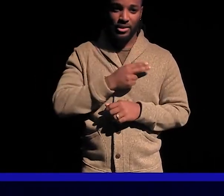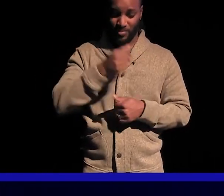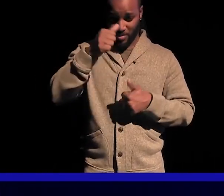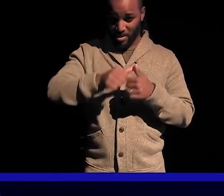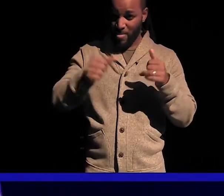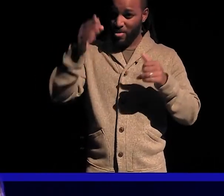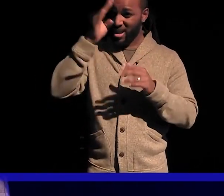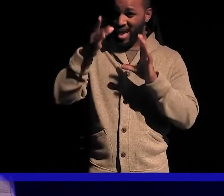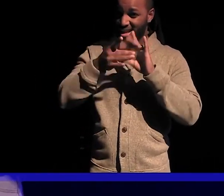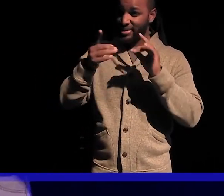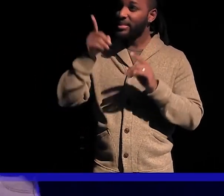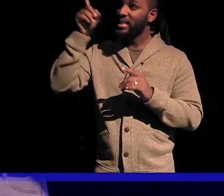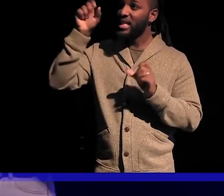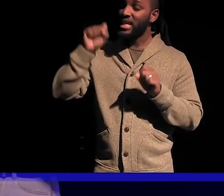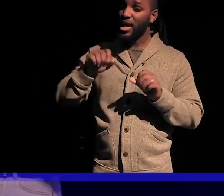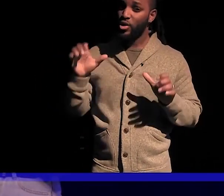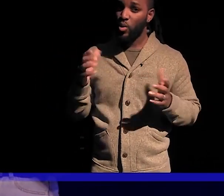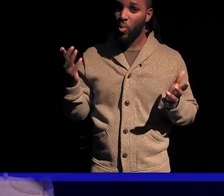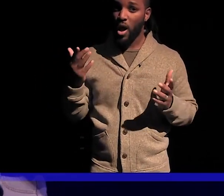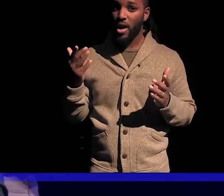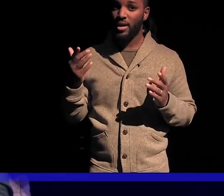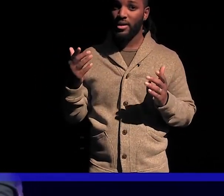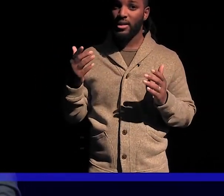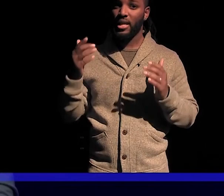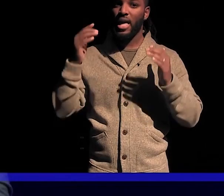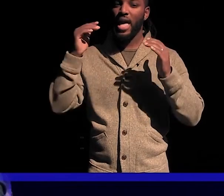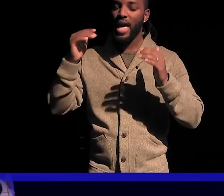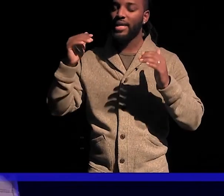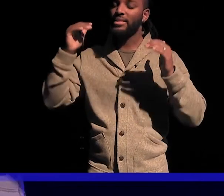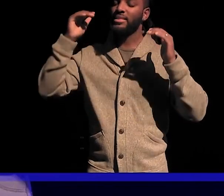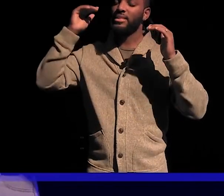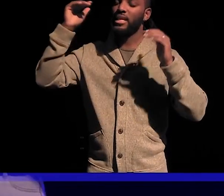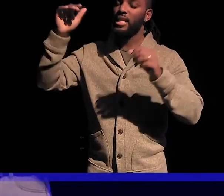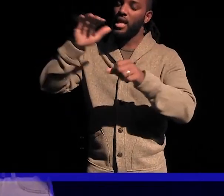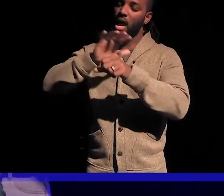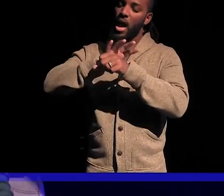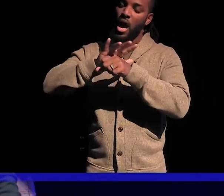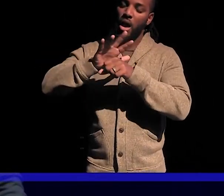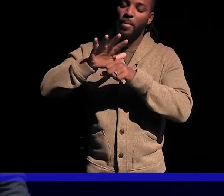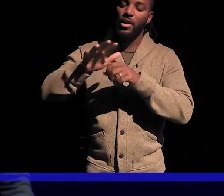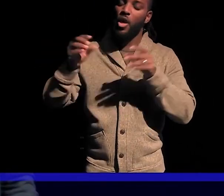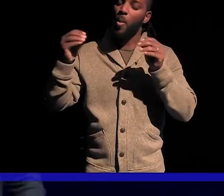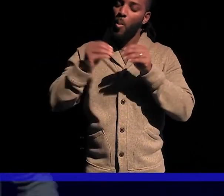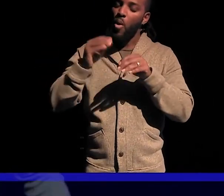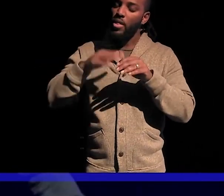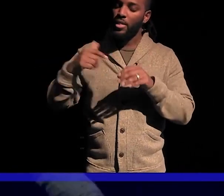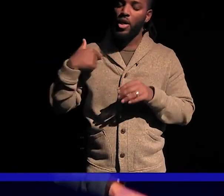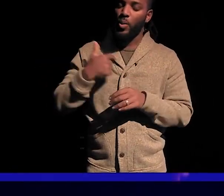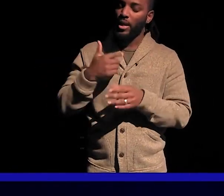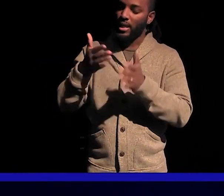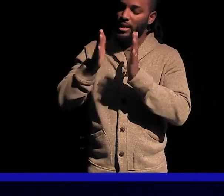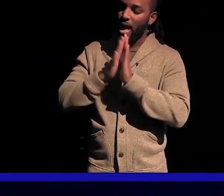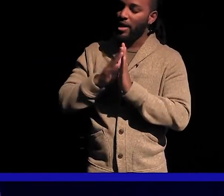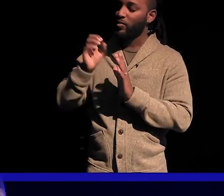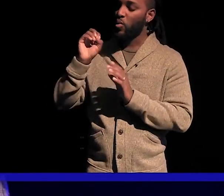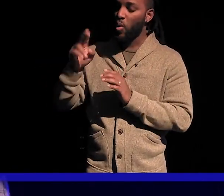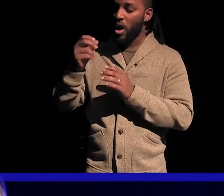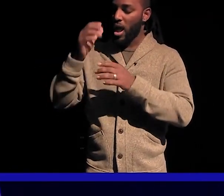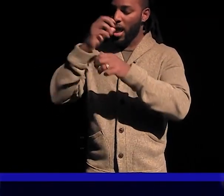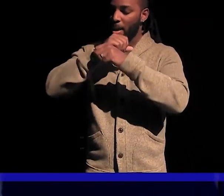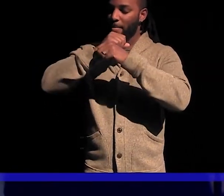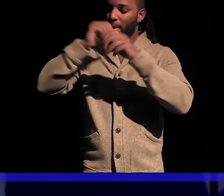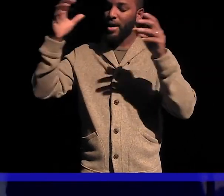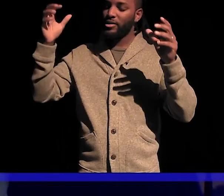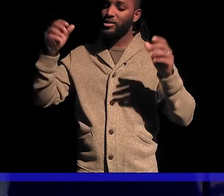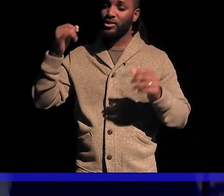He is able to do what? Exceedingly, abundantly, above all that we can ask or even imagine. So if what you need is